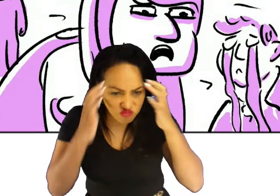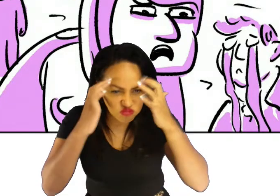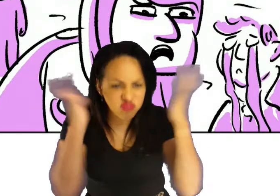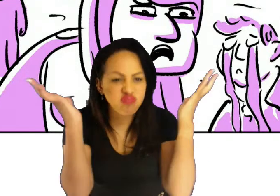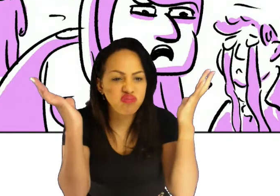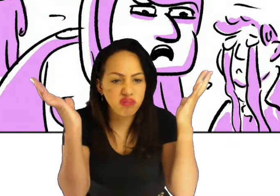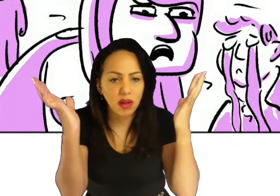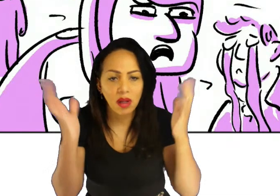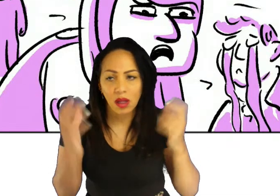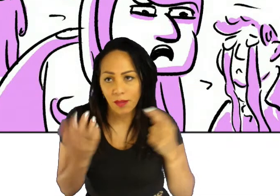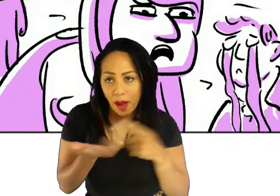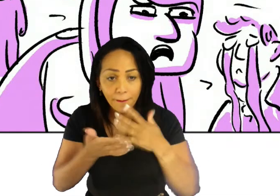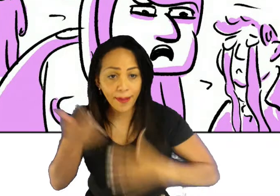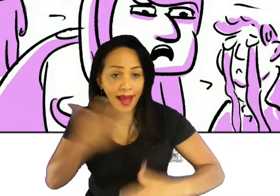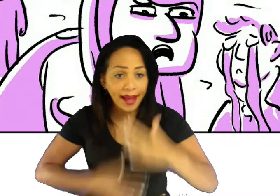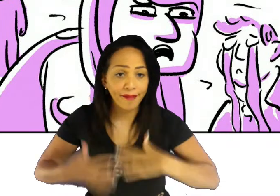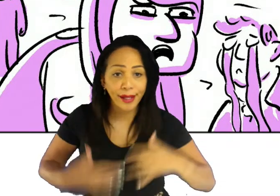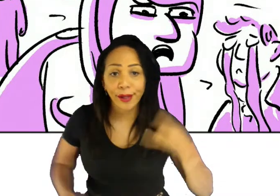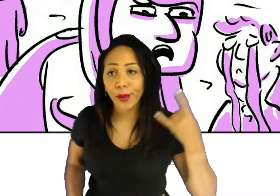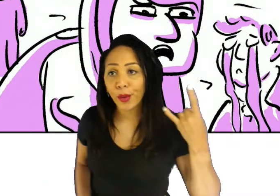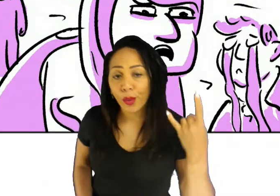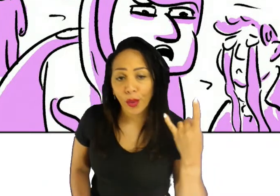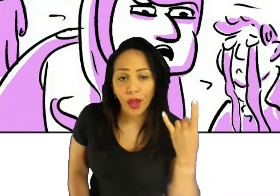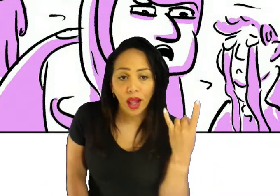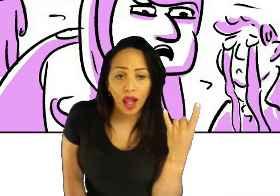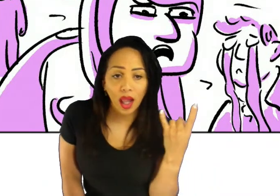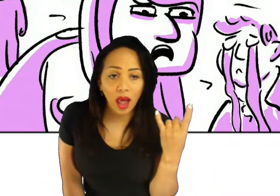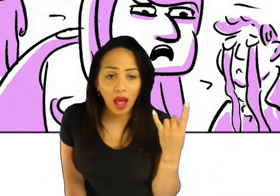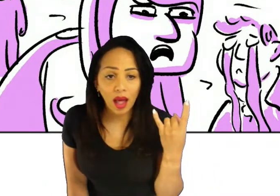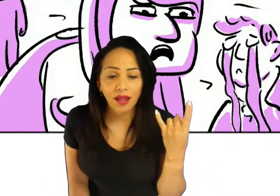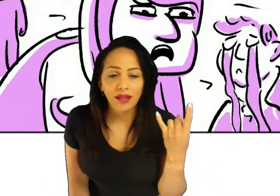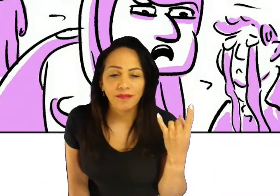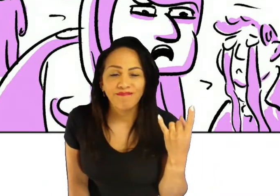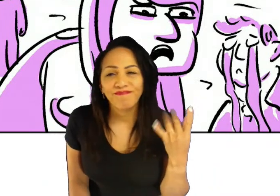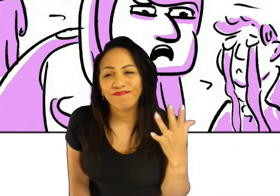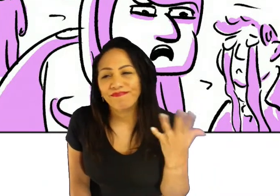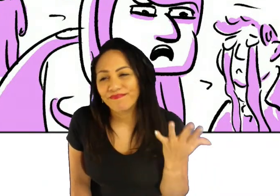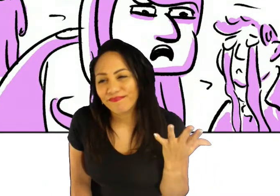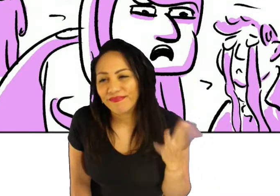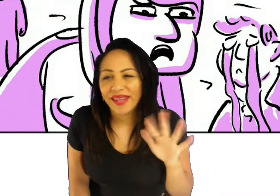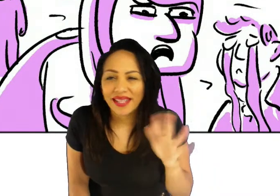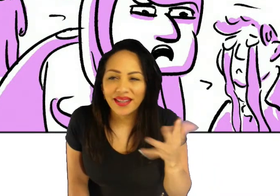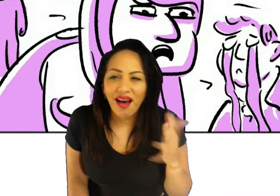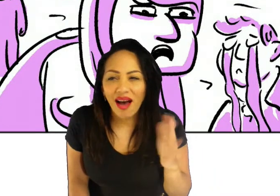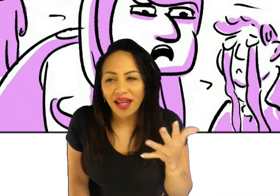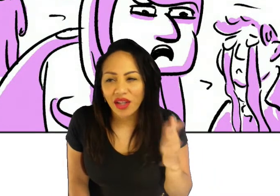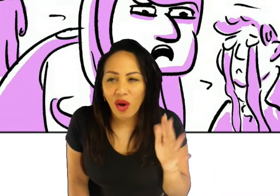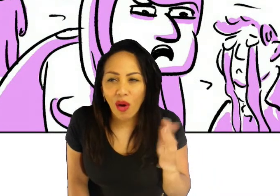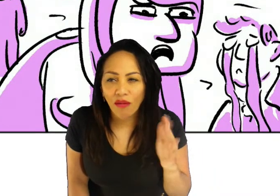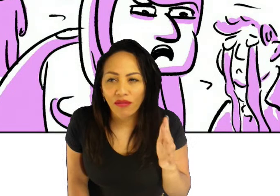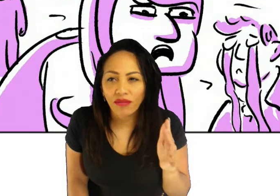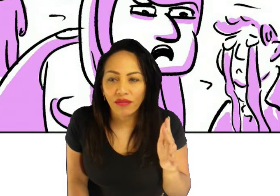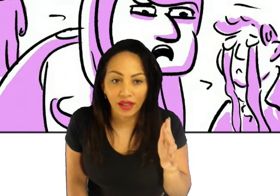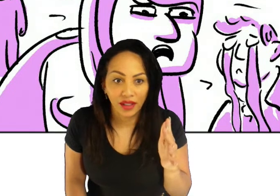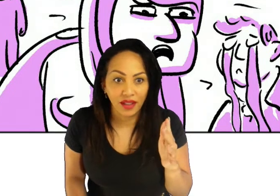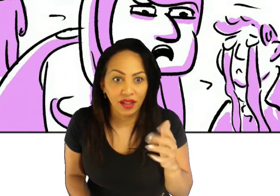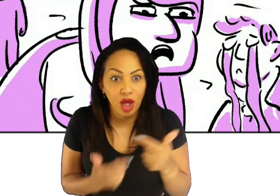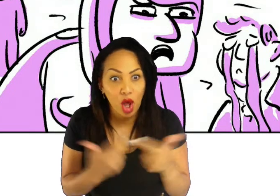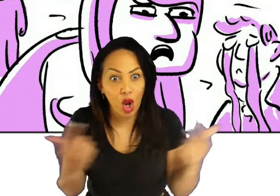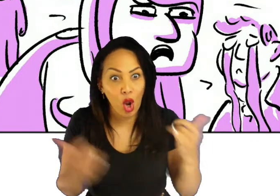very cool, it's not cool. It's kind of a lot worse than it looks